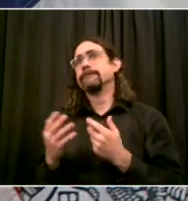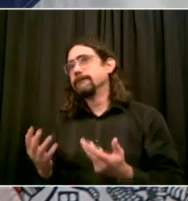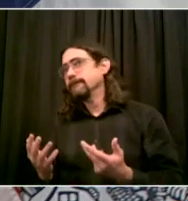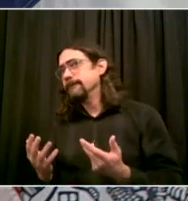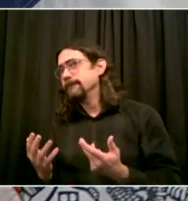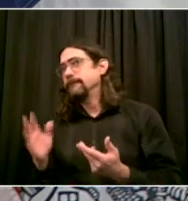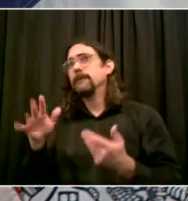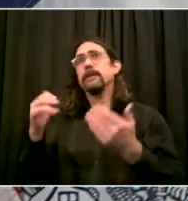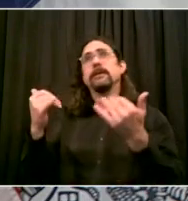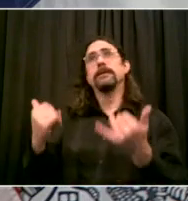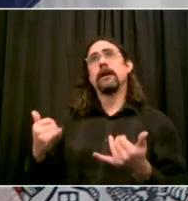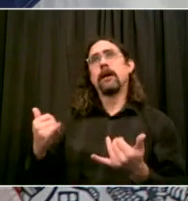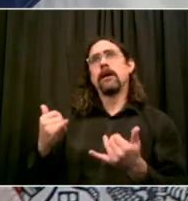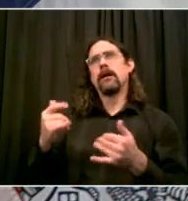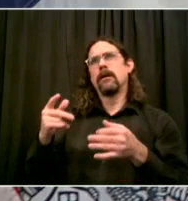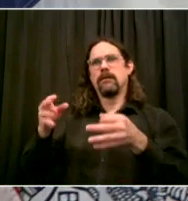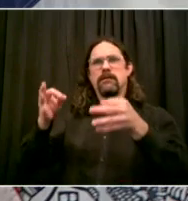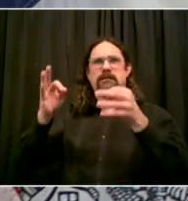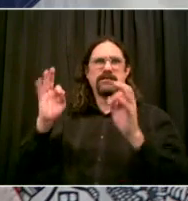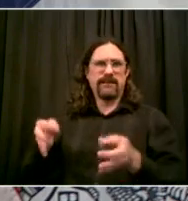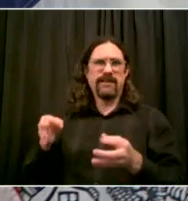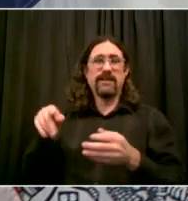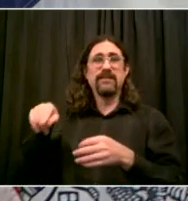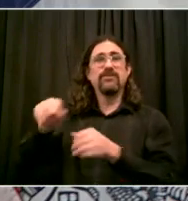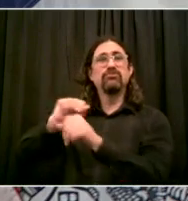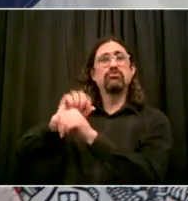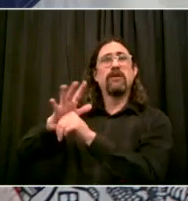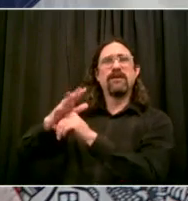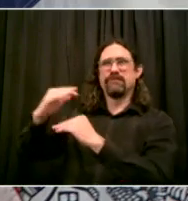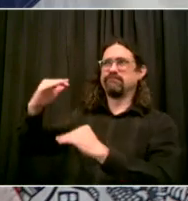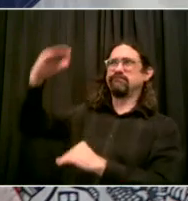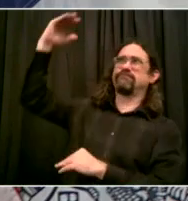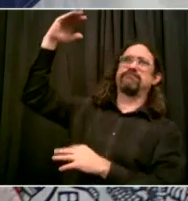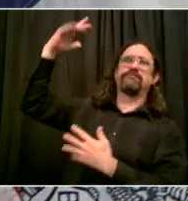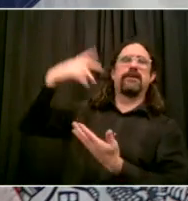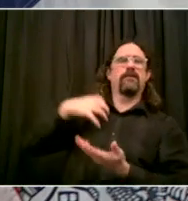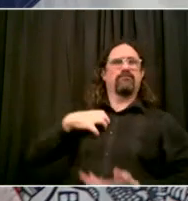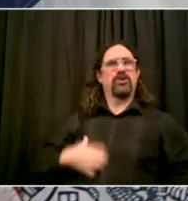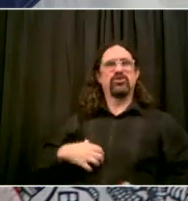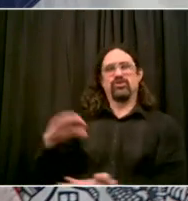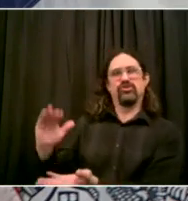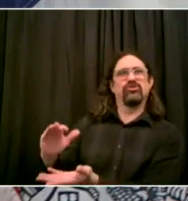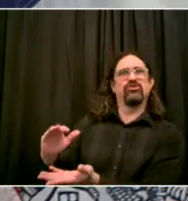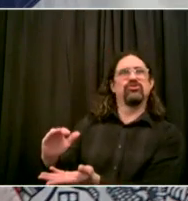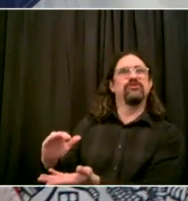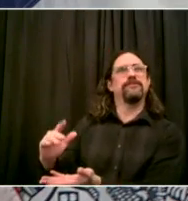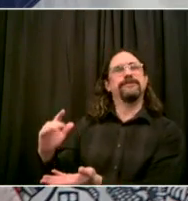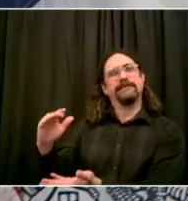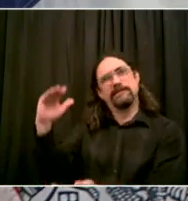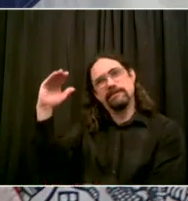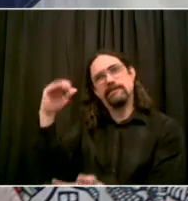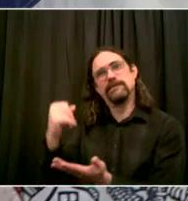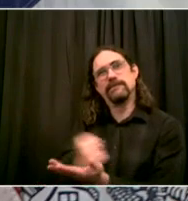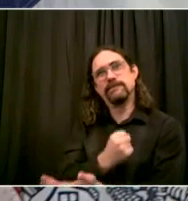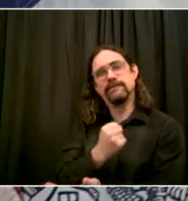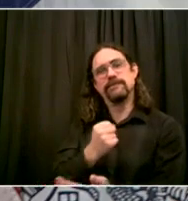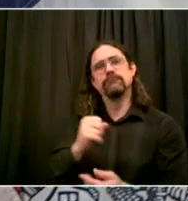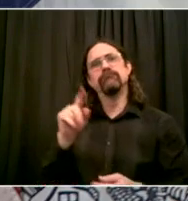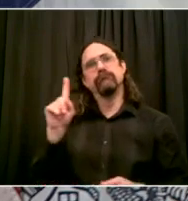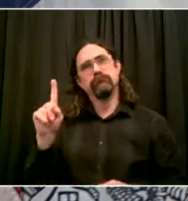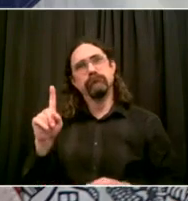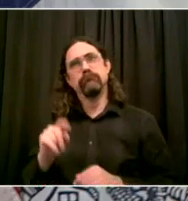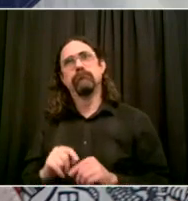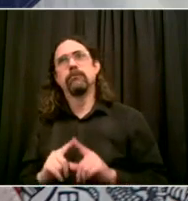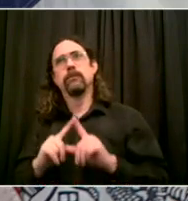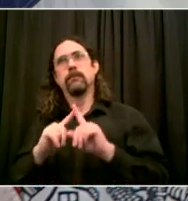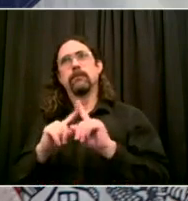time, Jeff, the city is clearly functioning across the board. We have gotten a lot of more activity back, a lot more